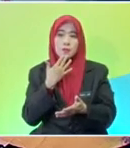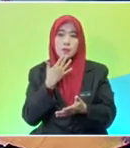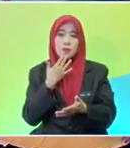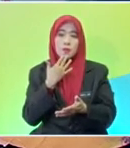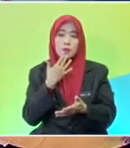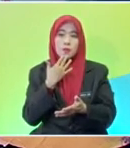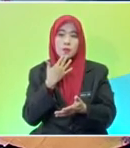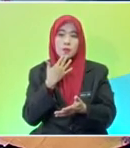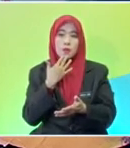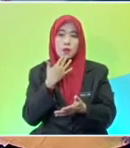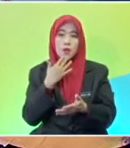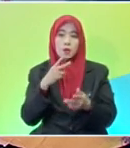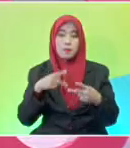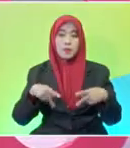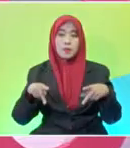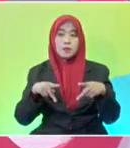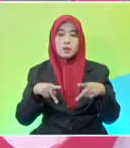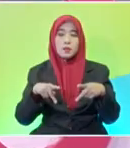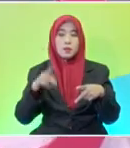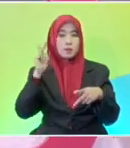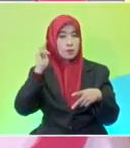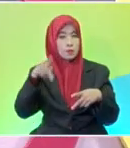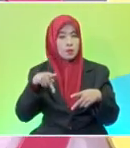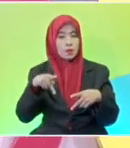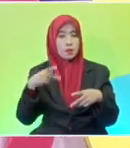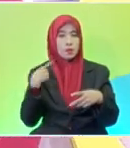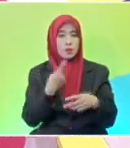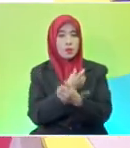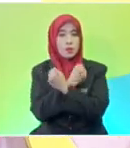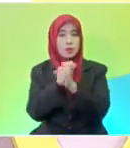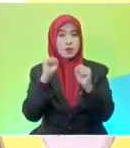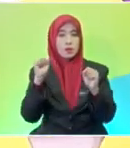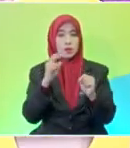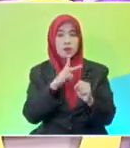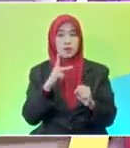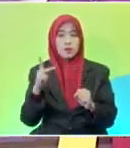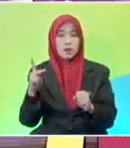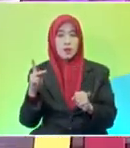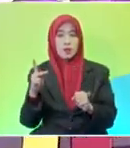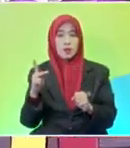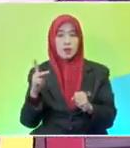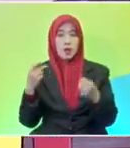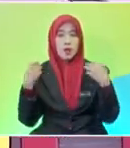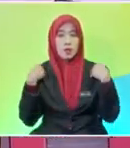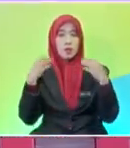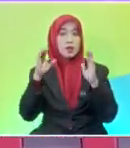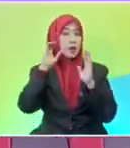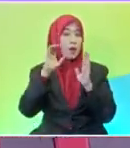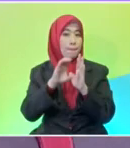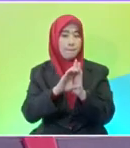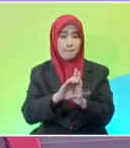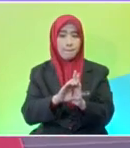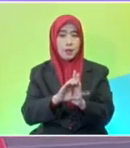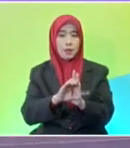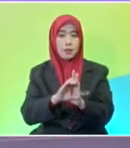sure before we do our scrapbook, we must prepare, we must print out some of the pictures. Oh, the pictures. Yes. Okay. After